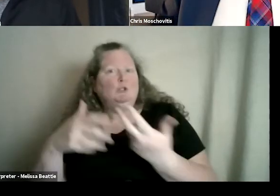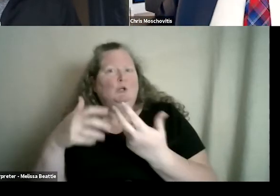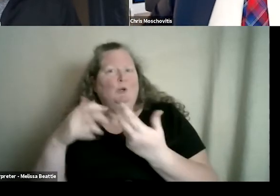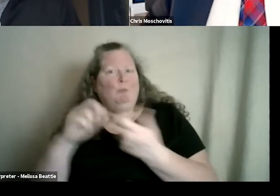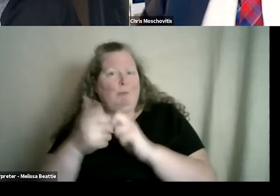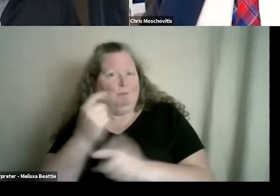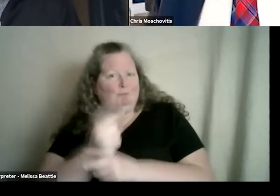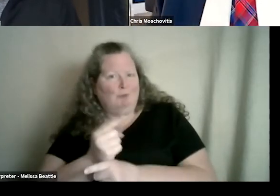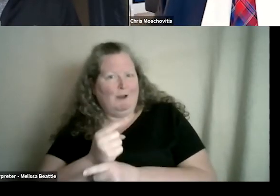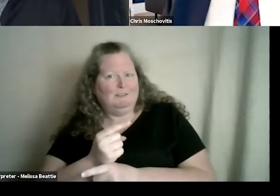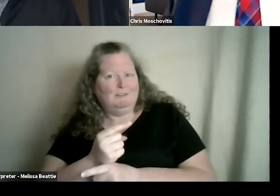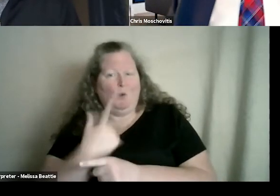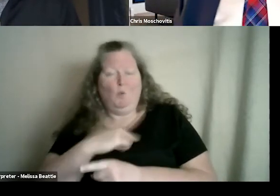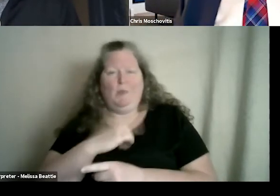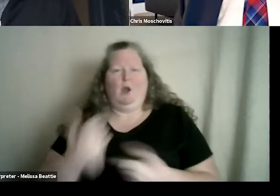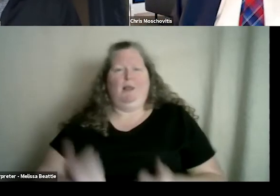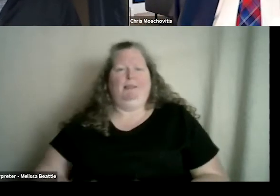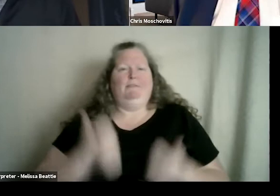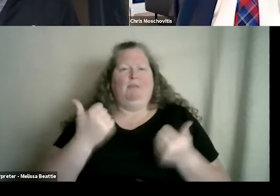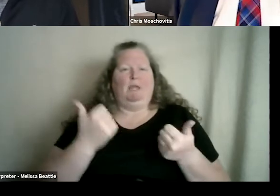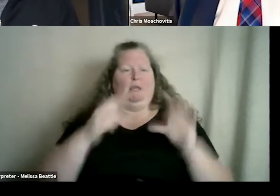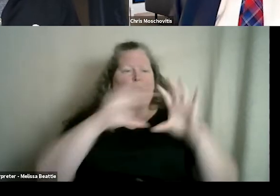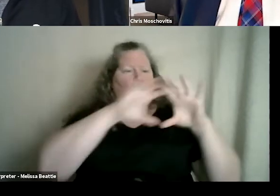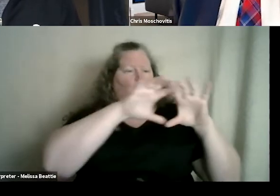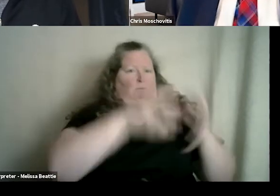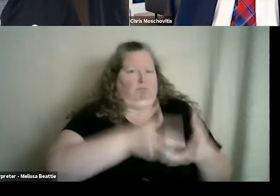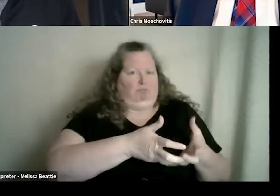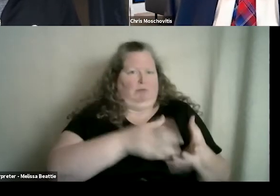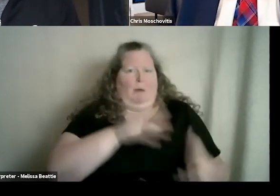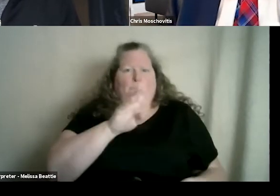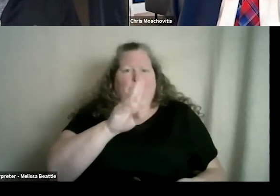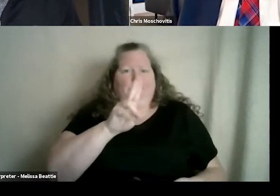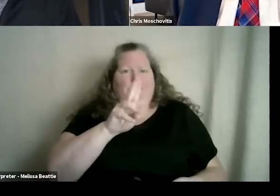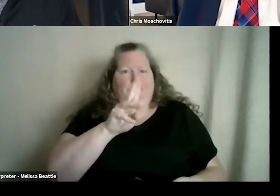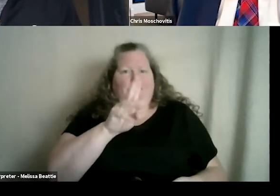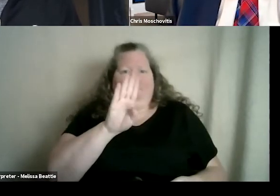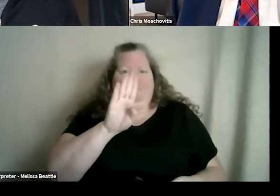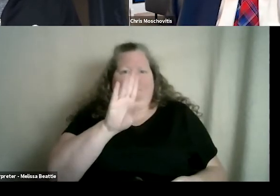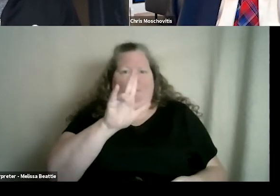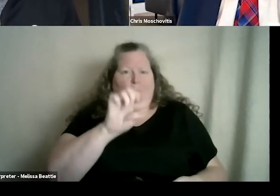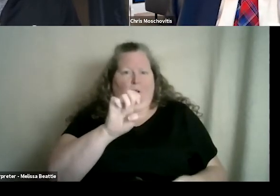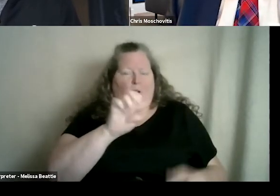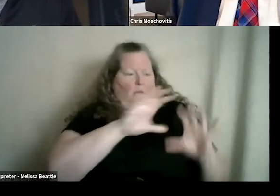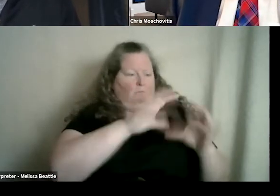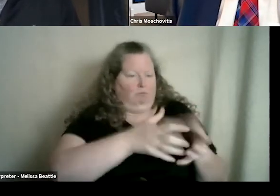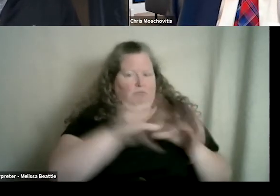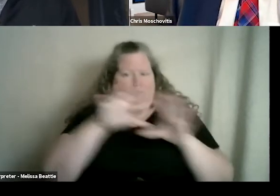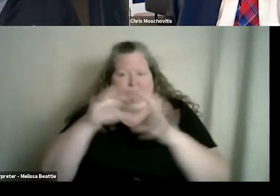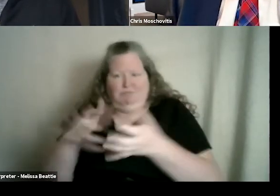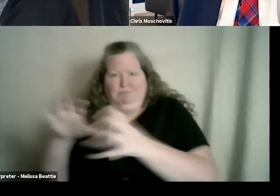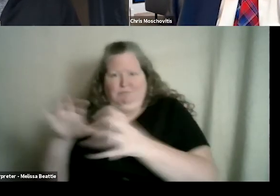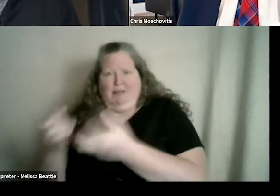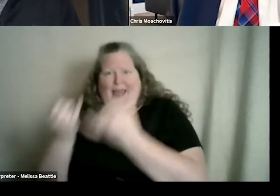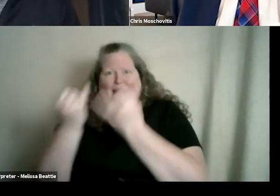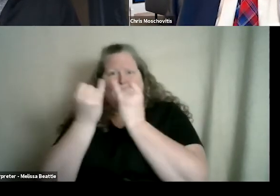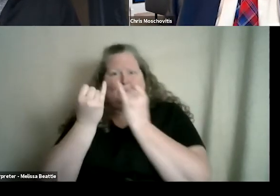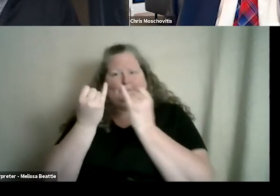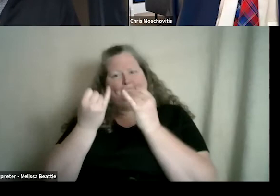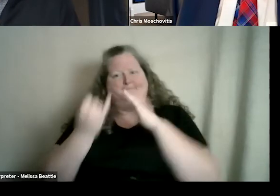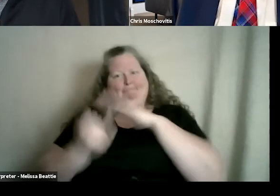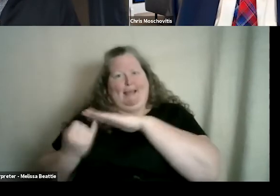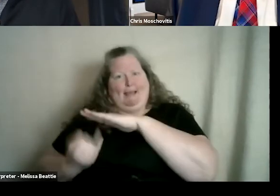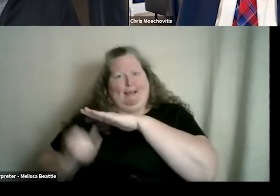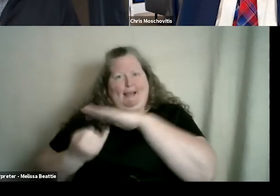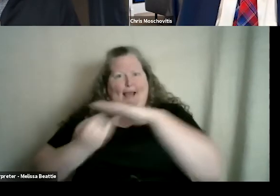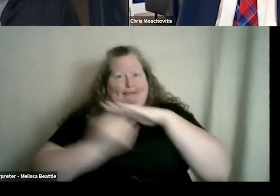all living in these bubbles that have been created, and that they isolate us. And we're